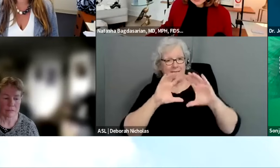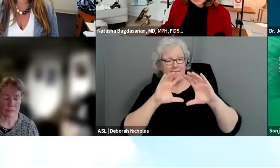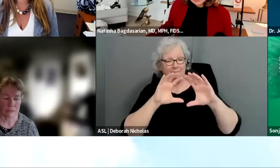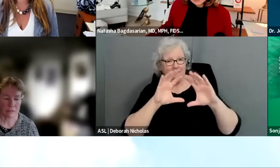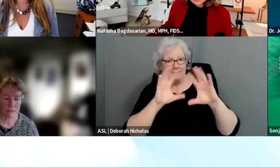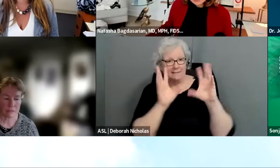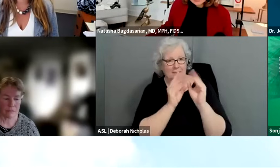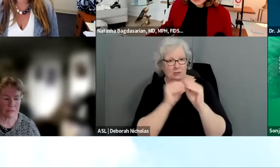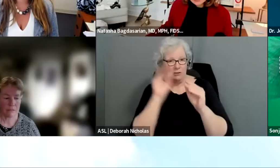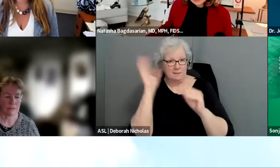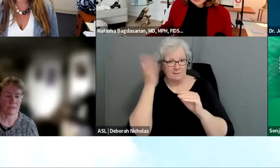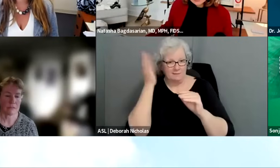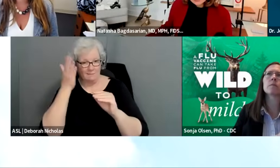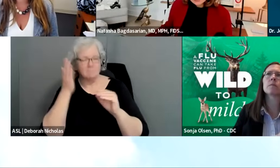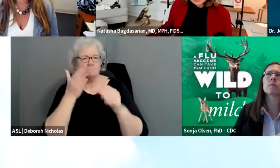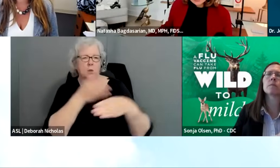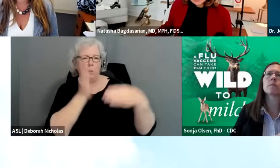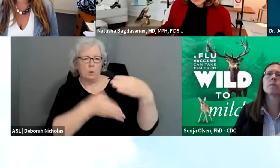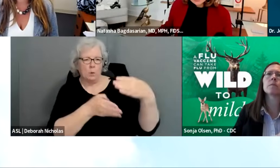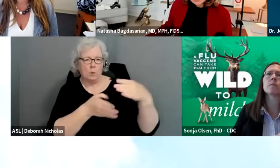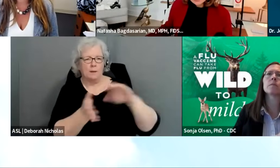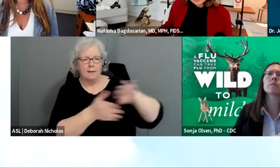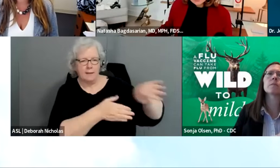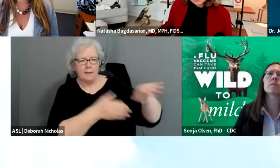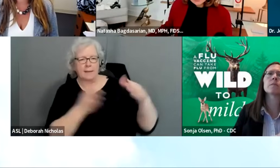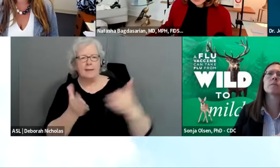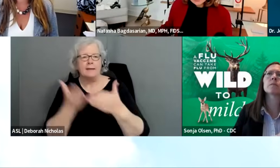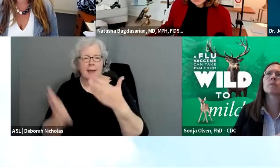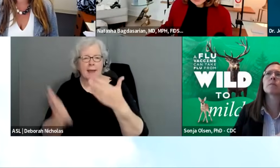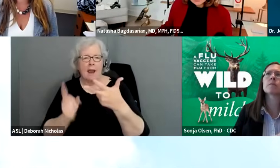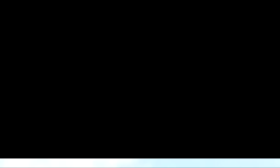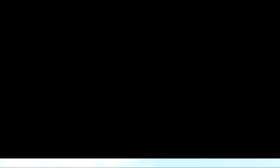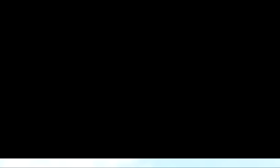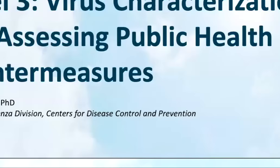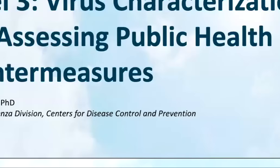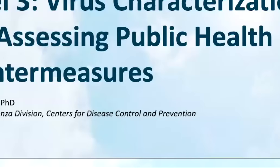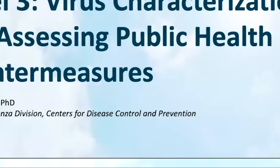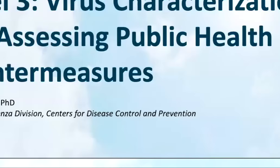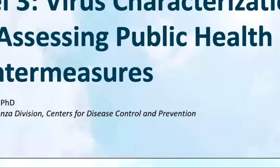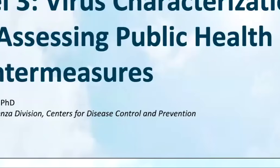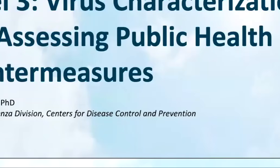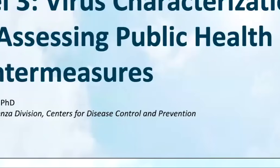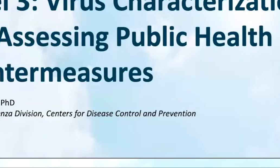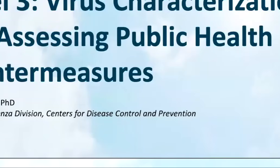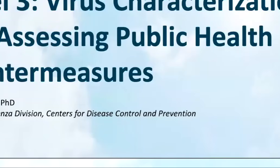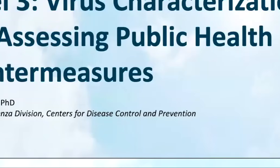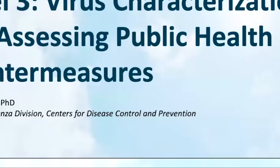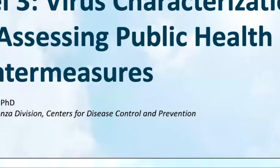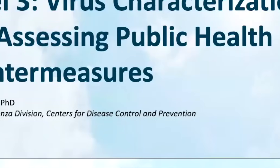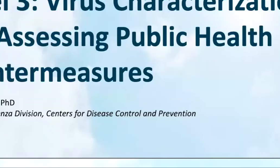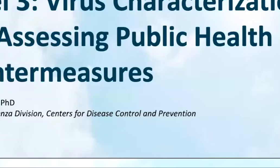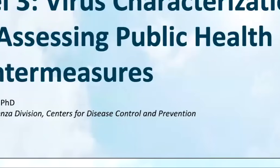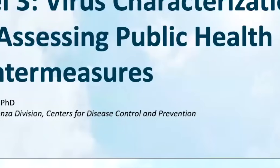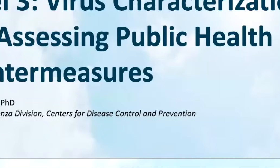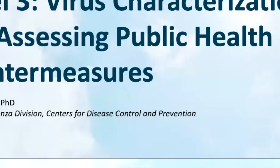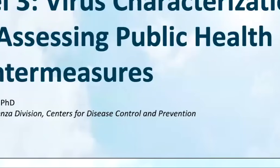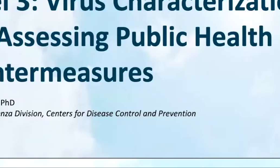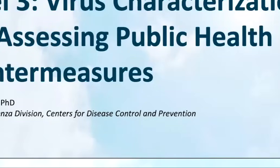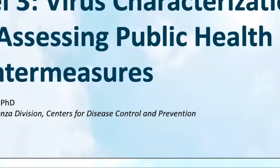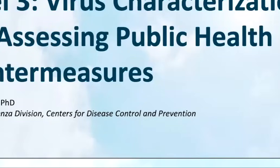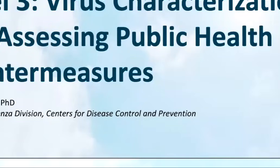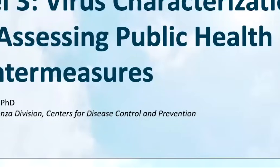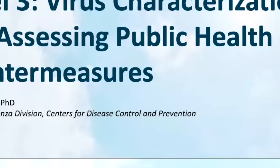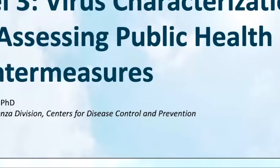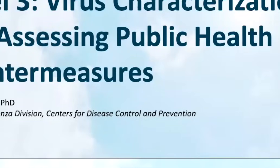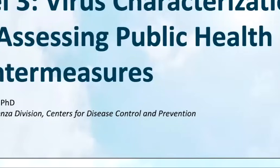our symposium. We will now move on to session number 3. This session will examine